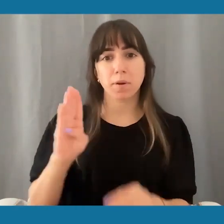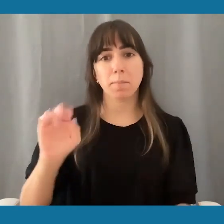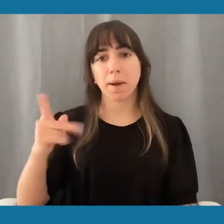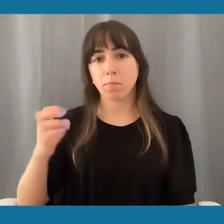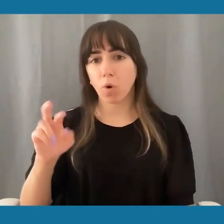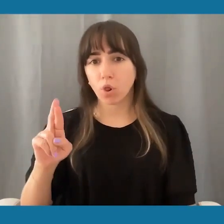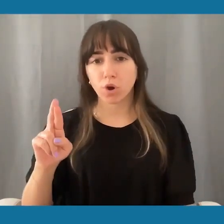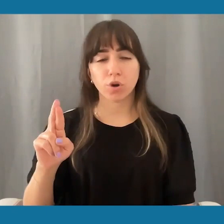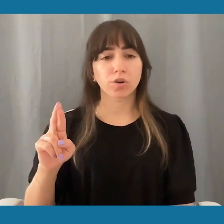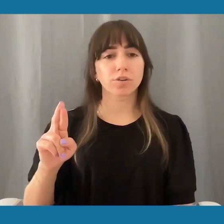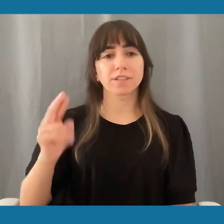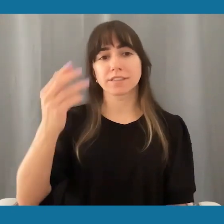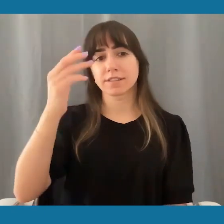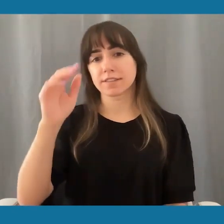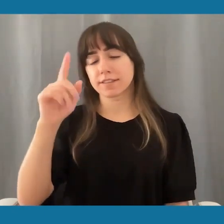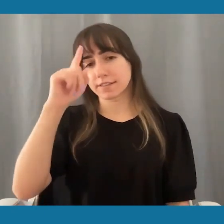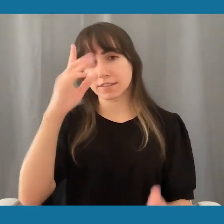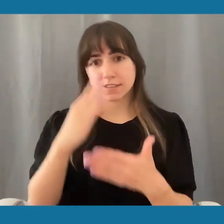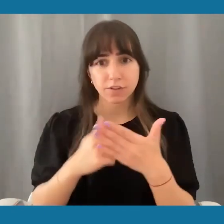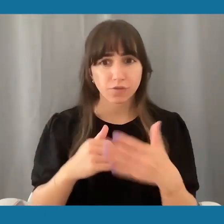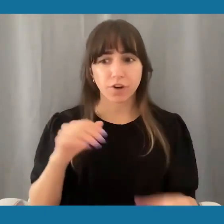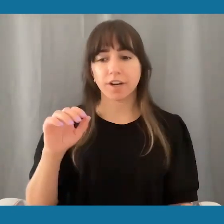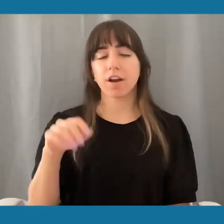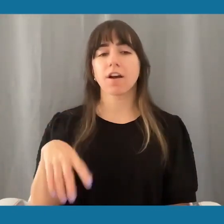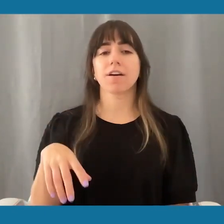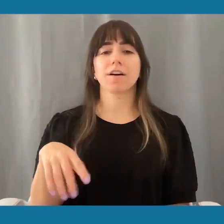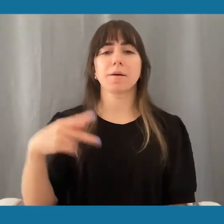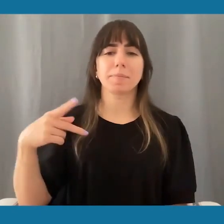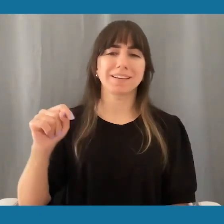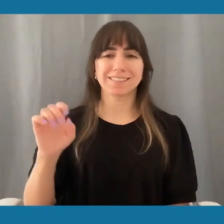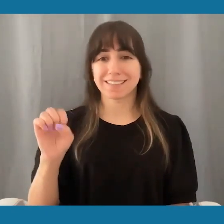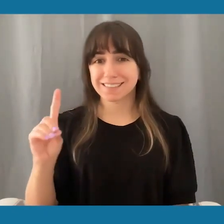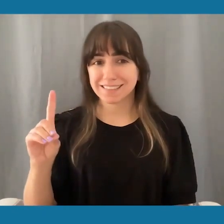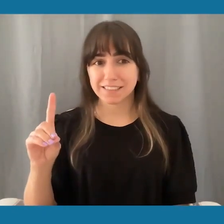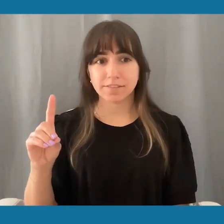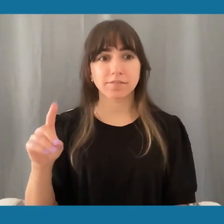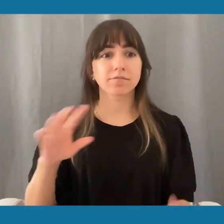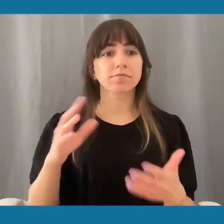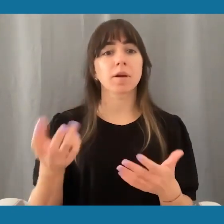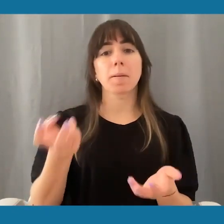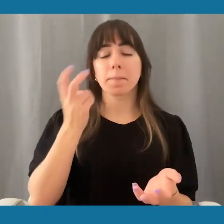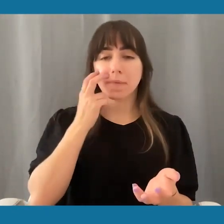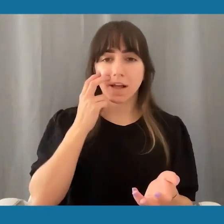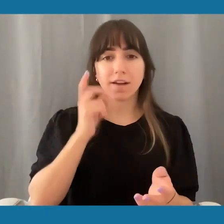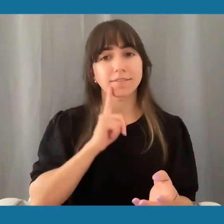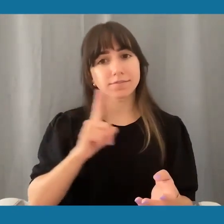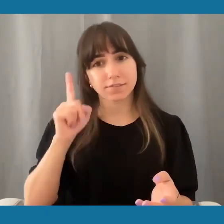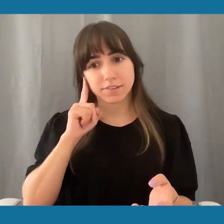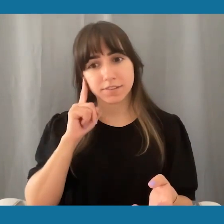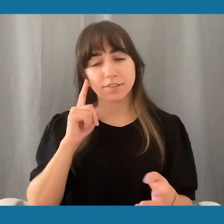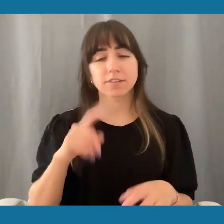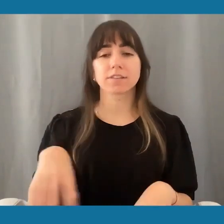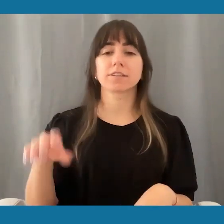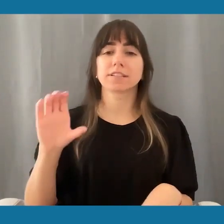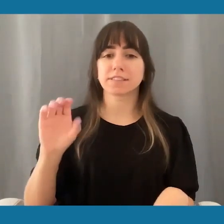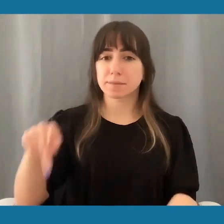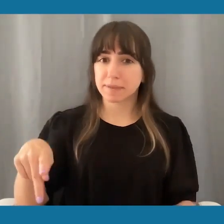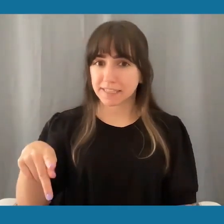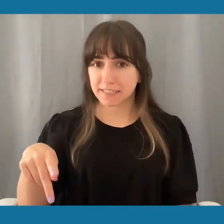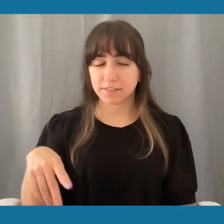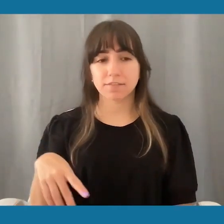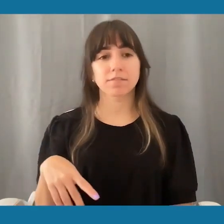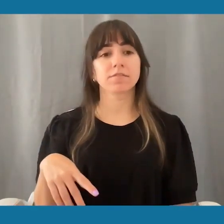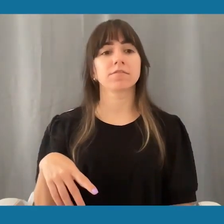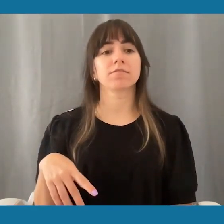PTSD. Nervous disorders include blindness, deafness, cerebral palsy. Congenital anomalies, we already discussed the Down syndrome,